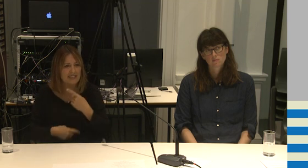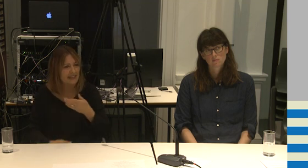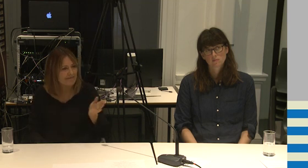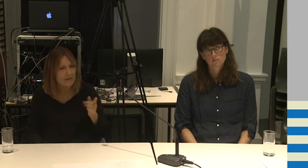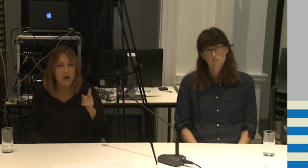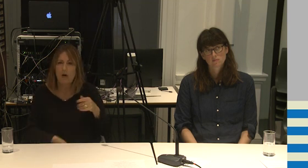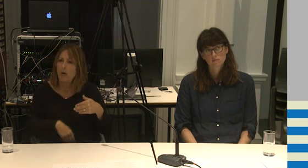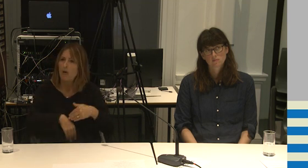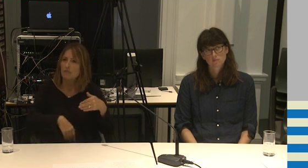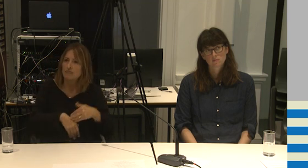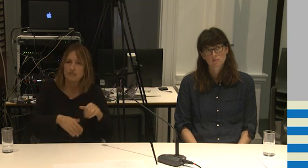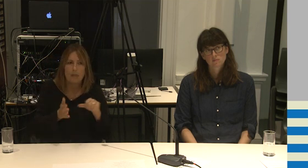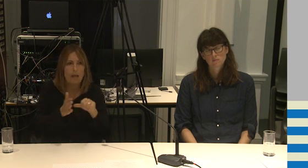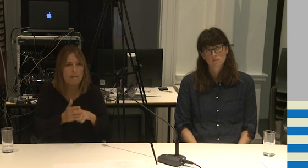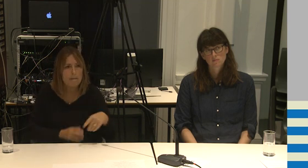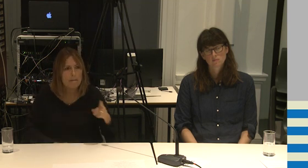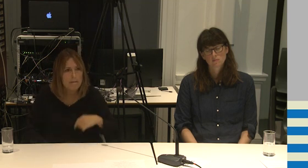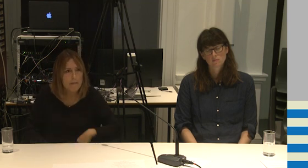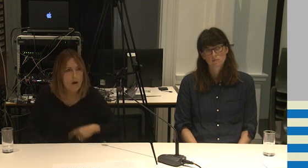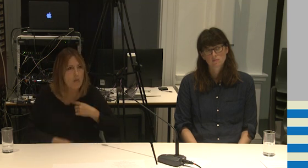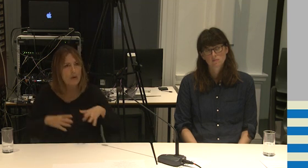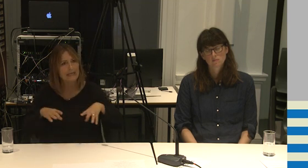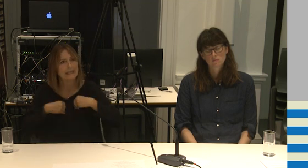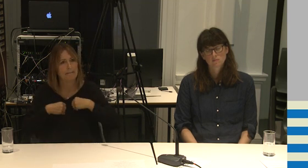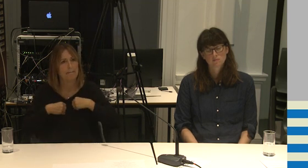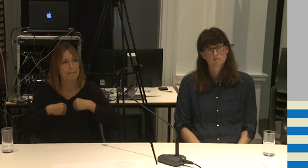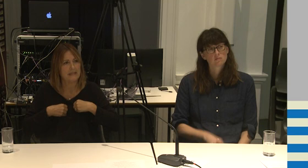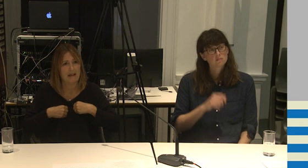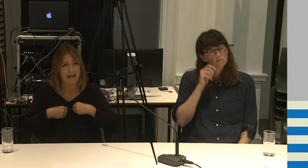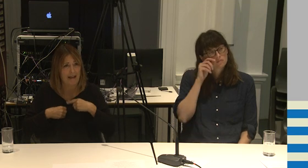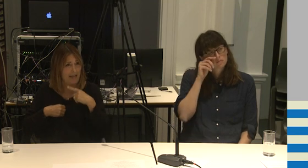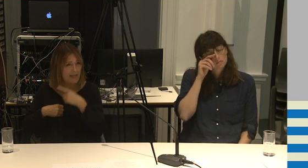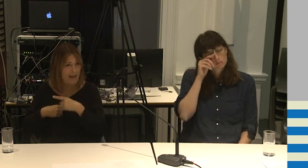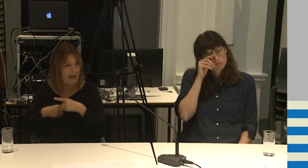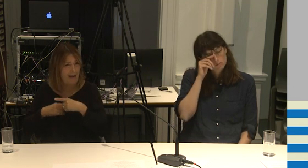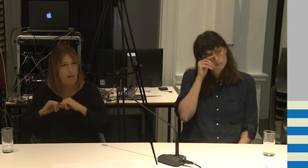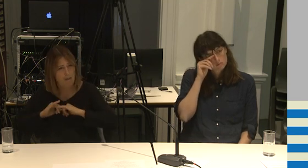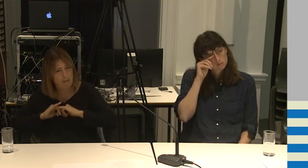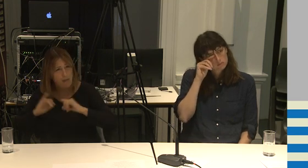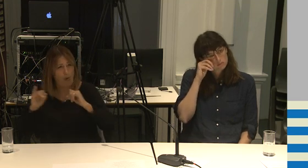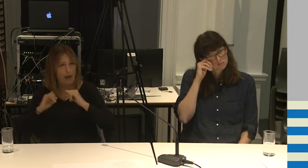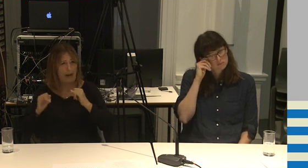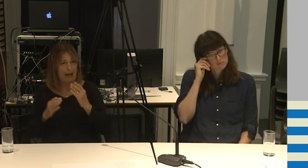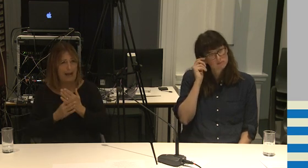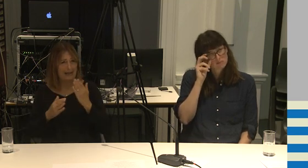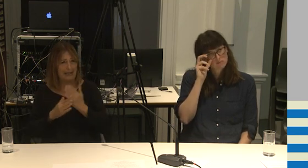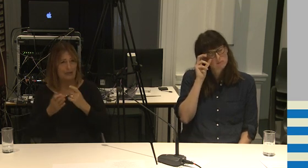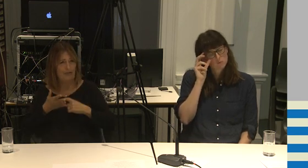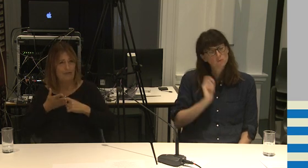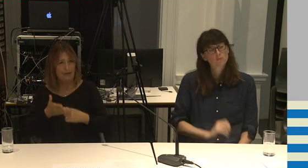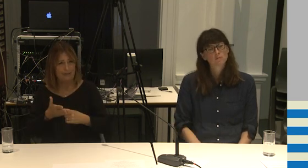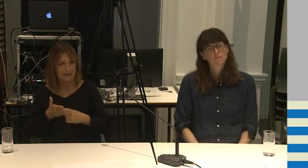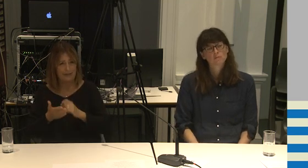I was causing the problem because I wouldn't accept the absolutely appalling access accommodations that he tried to